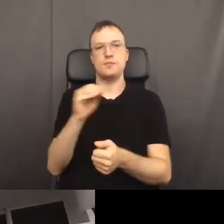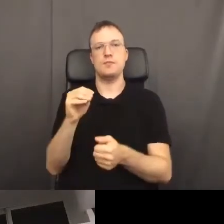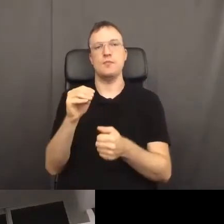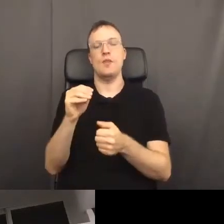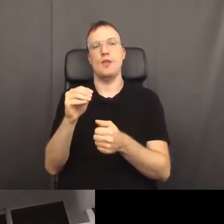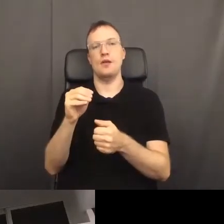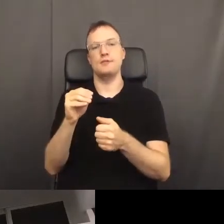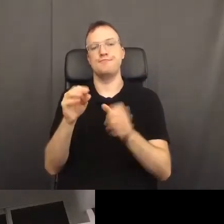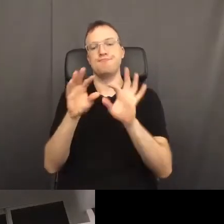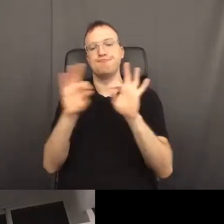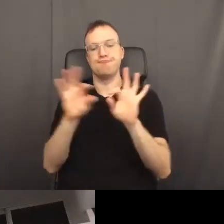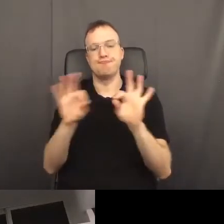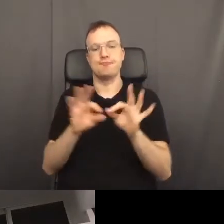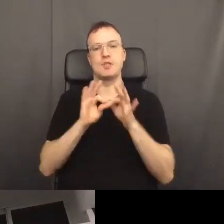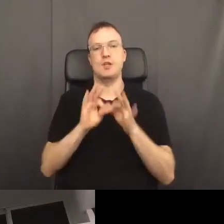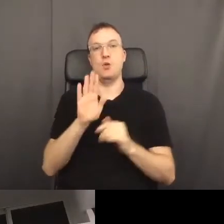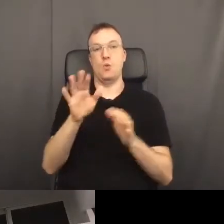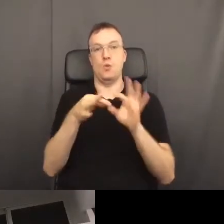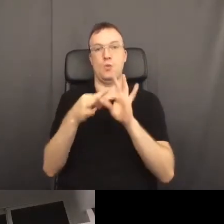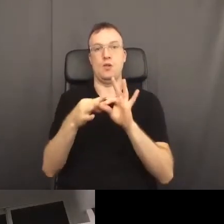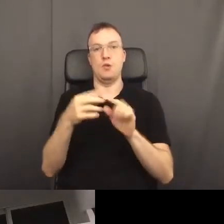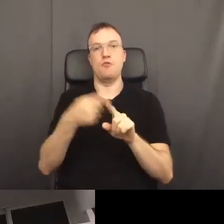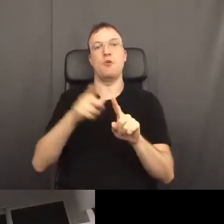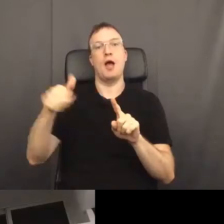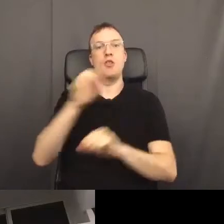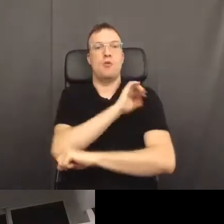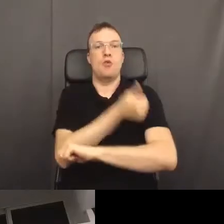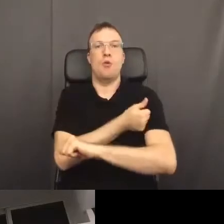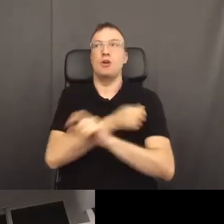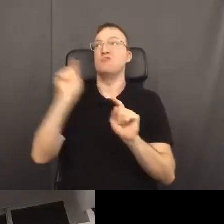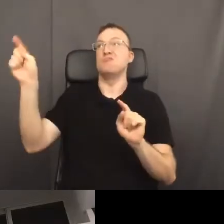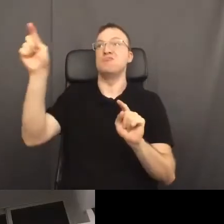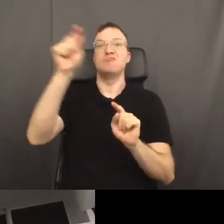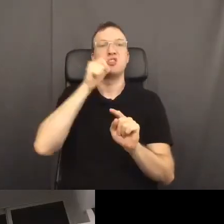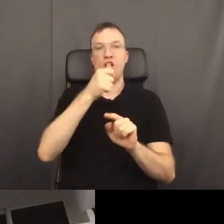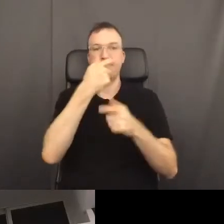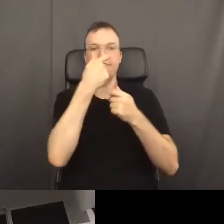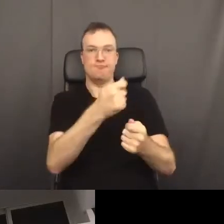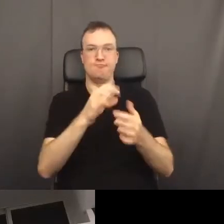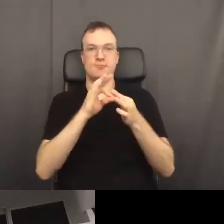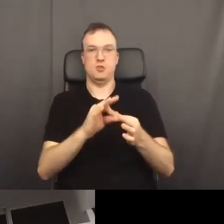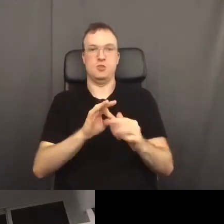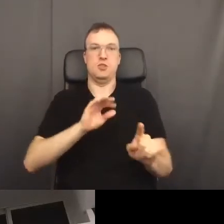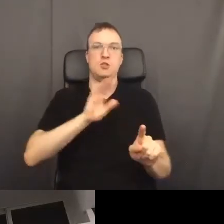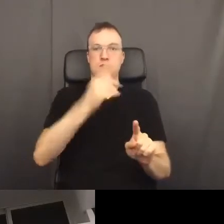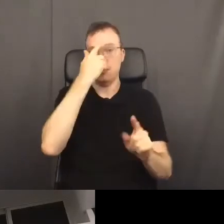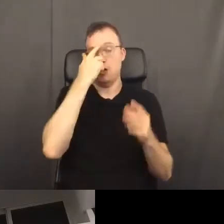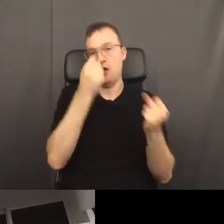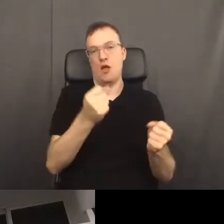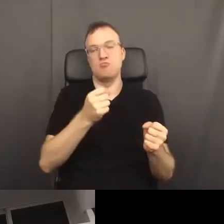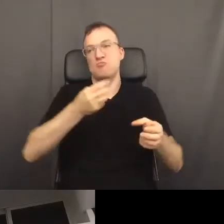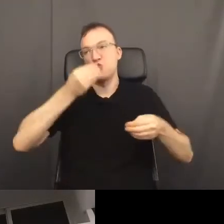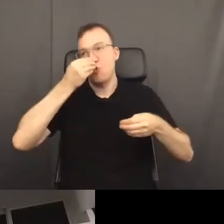your relationships are made by other authorities that have no interest in your mental health or in